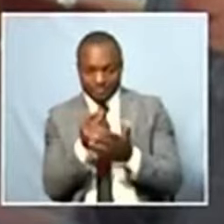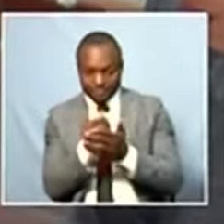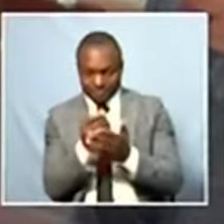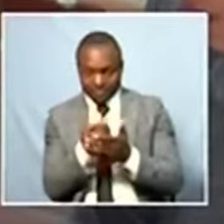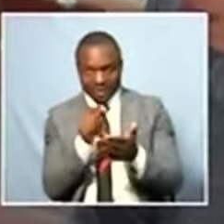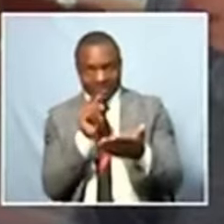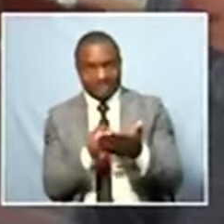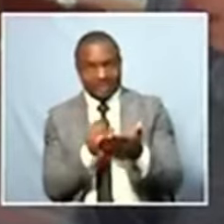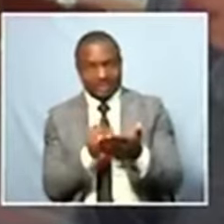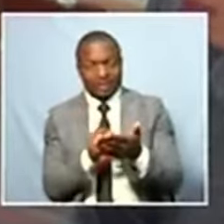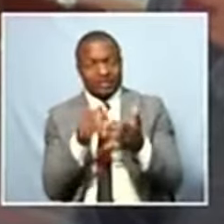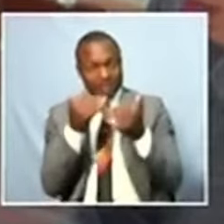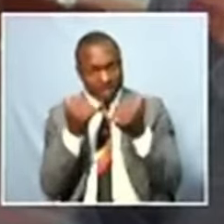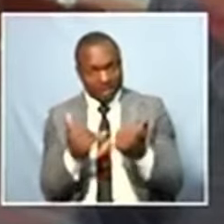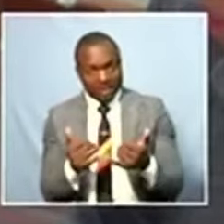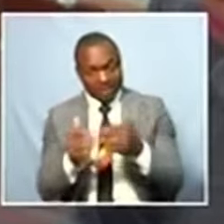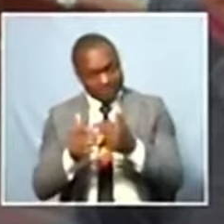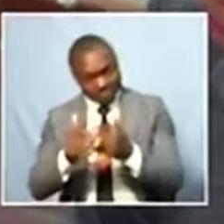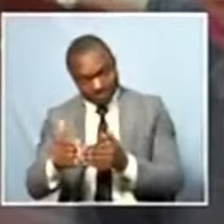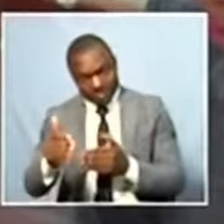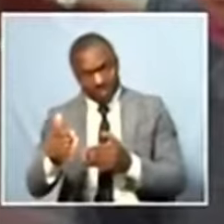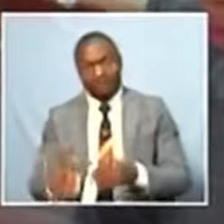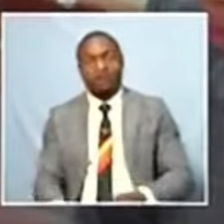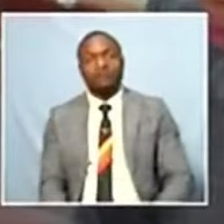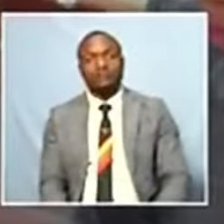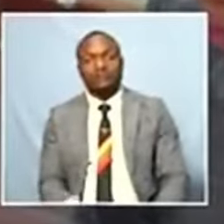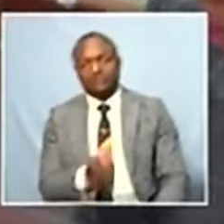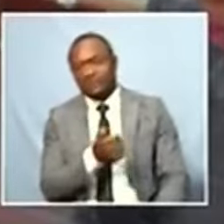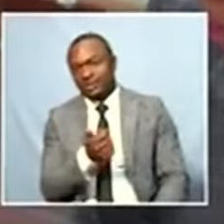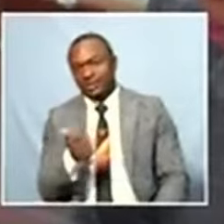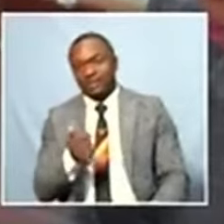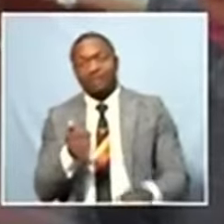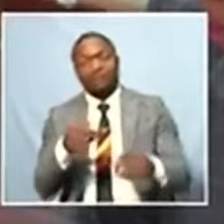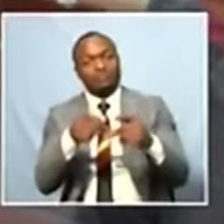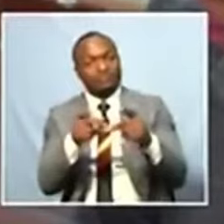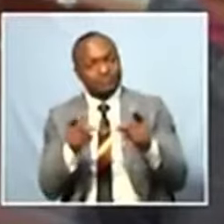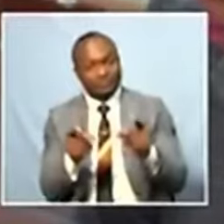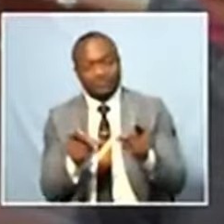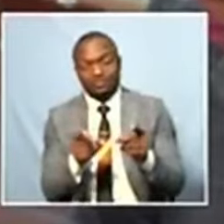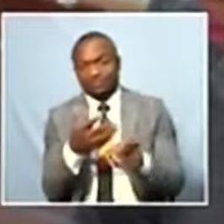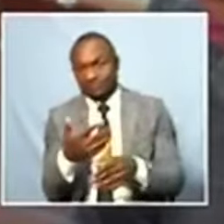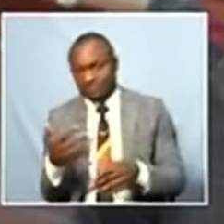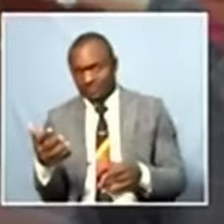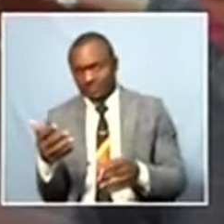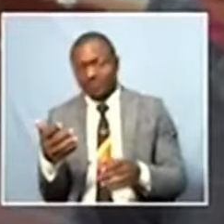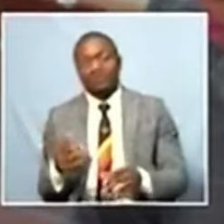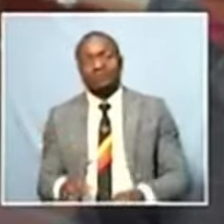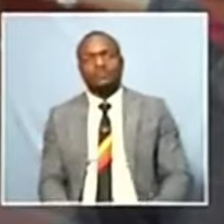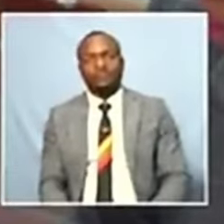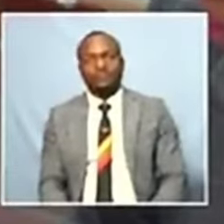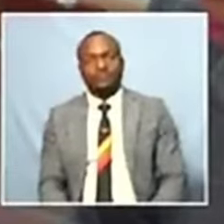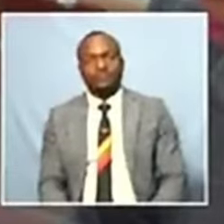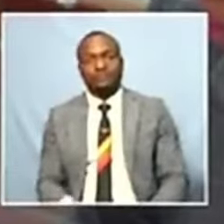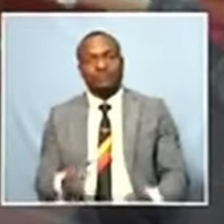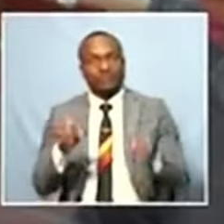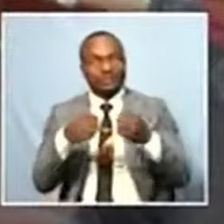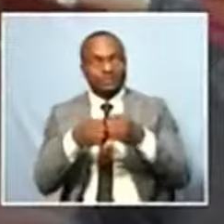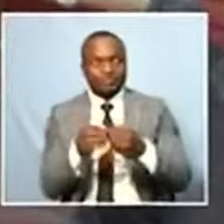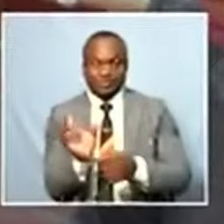this now has been extended to other platforms in addition to what we currently have, the banking